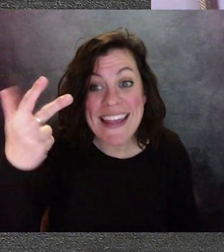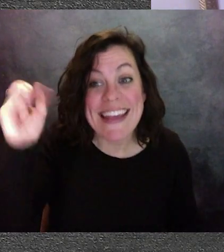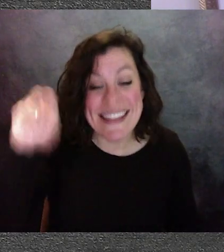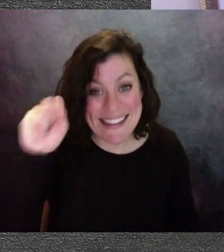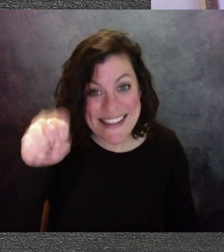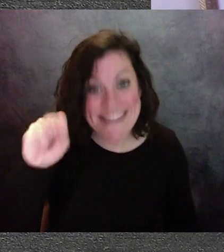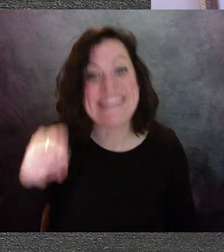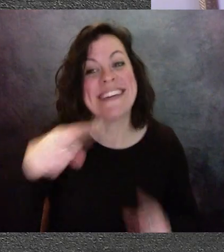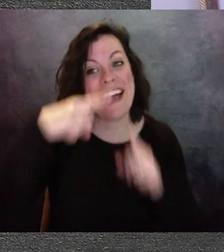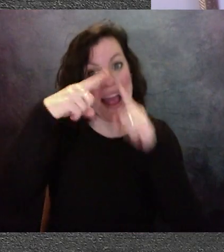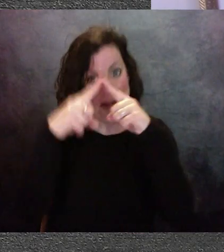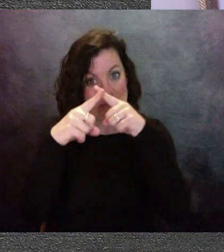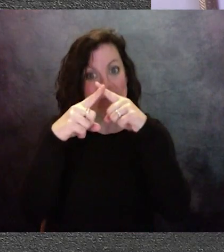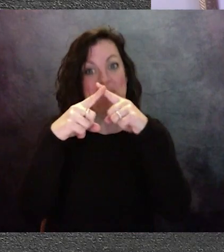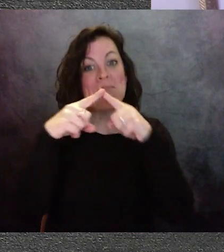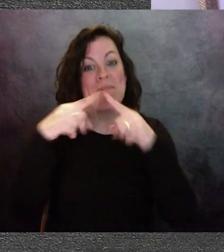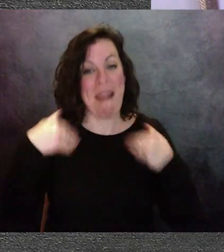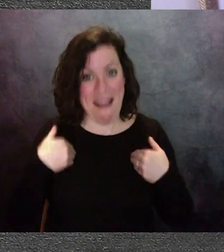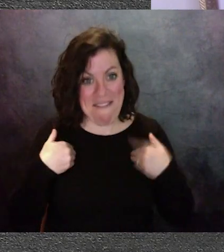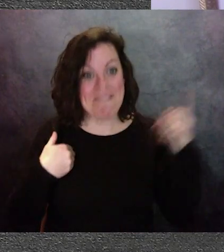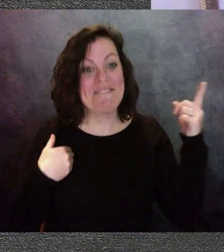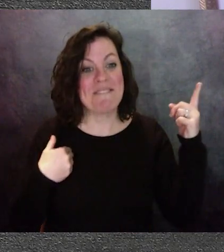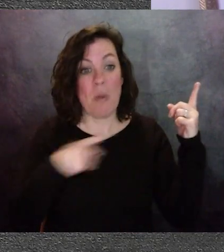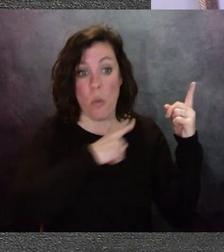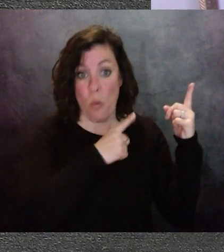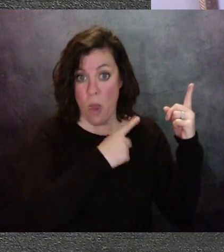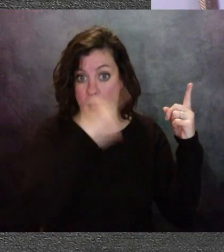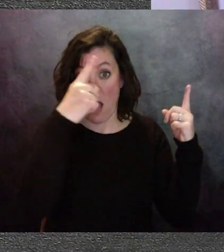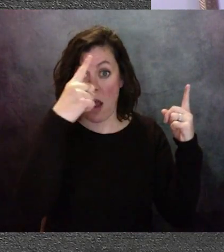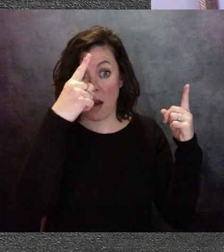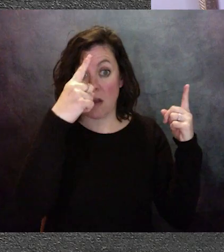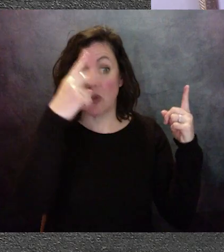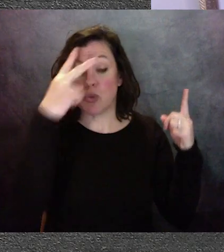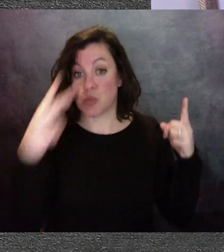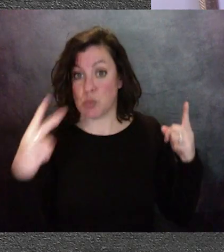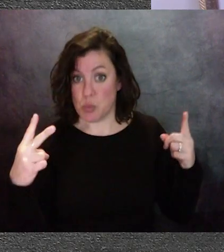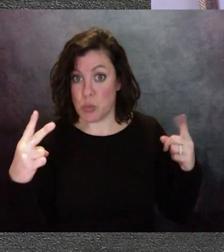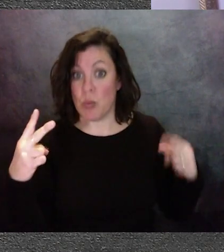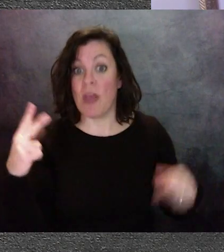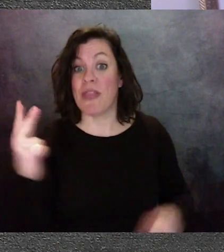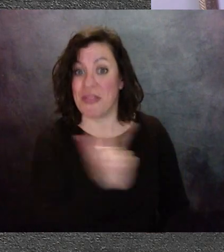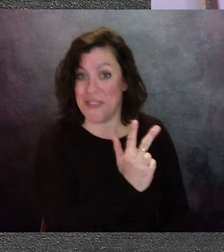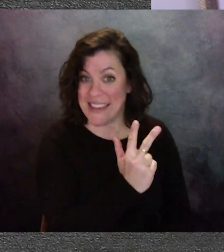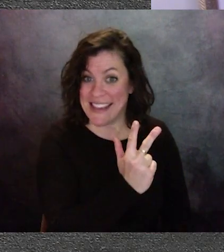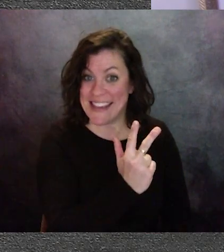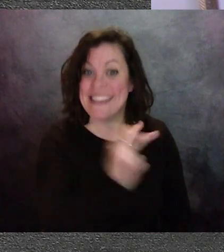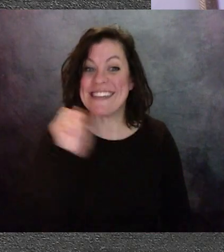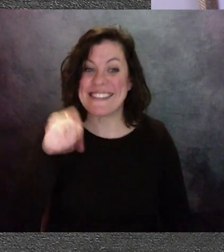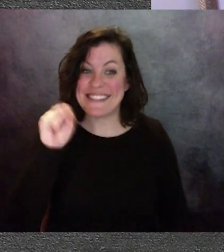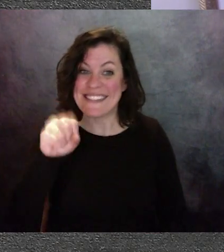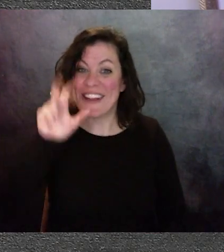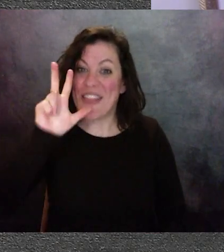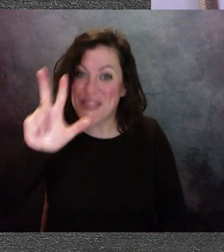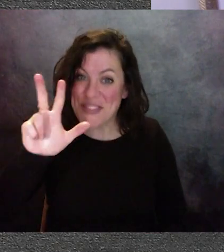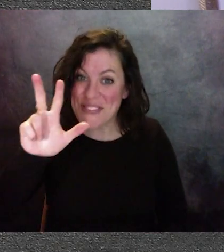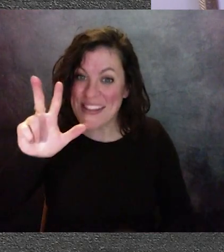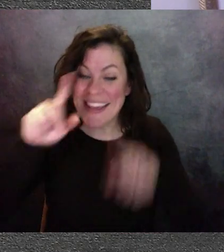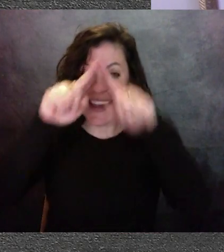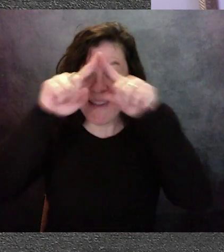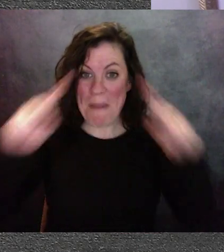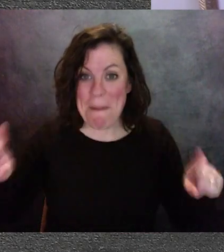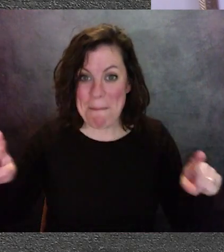it has, but let's count to make sure. 1, 2, 3. 3 sides on